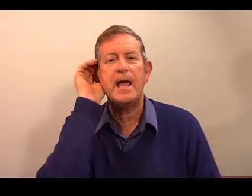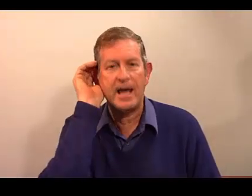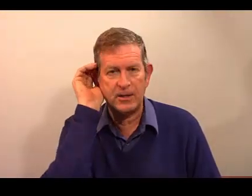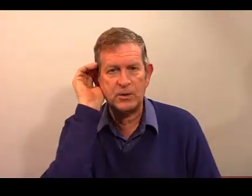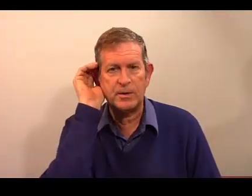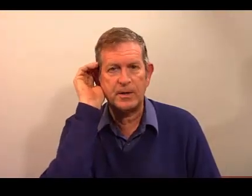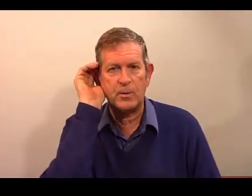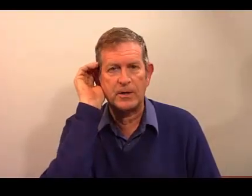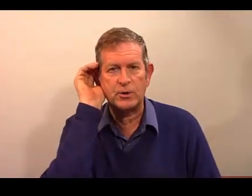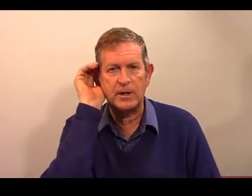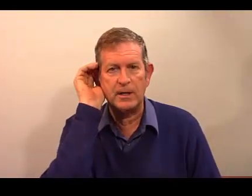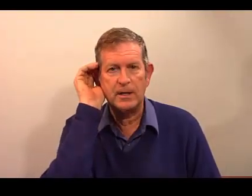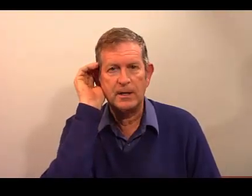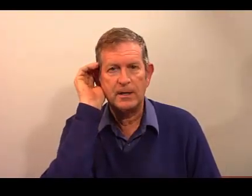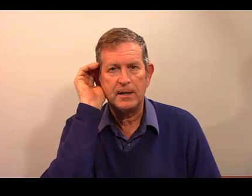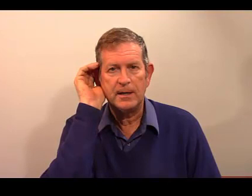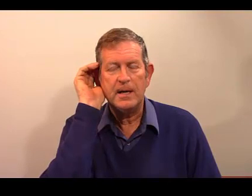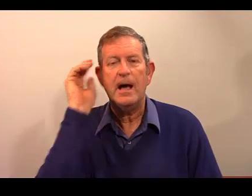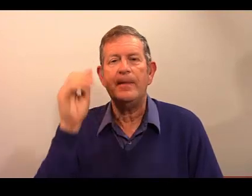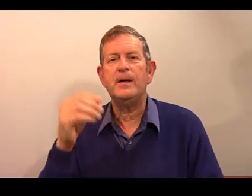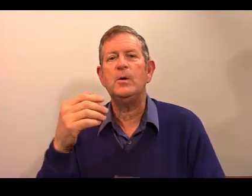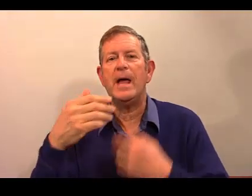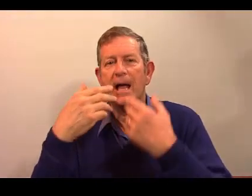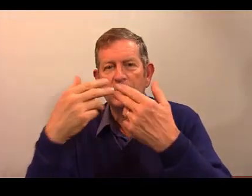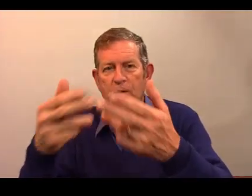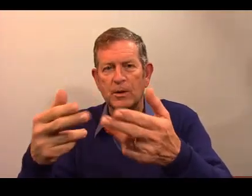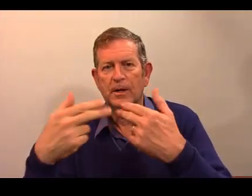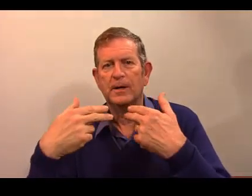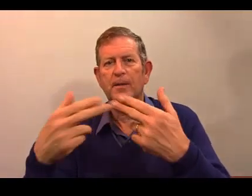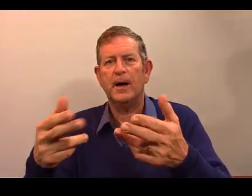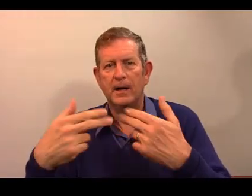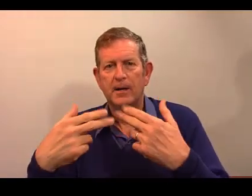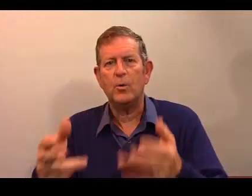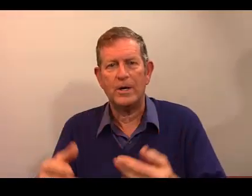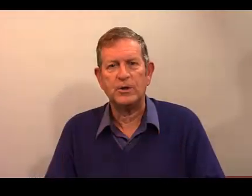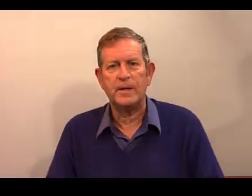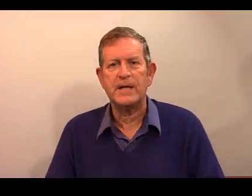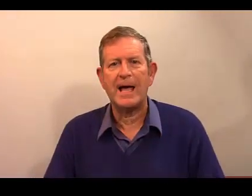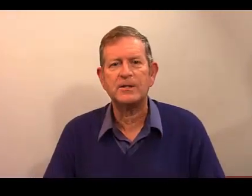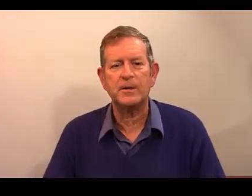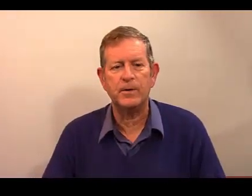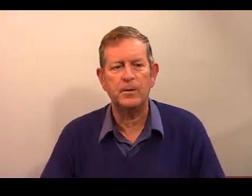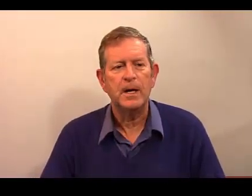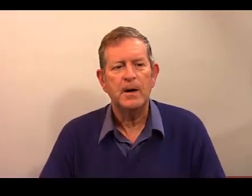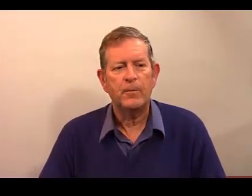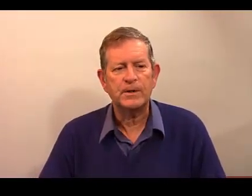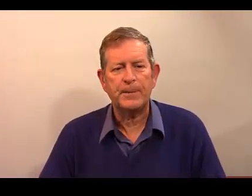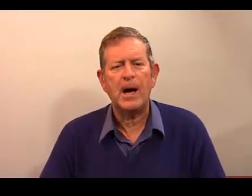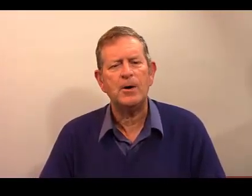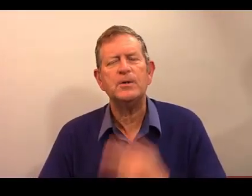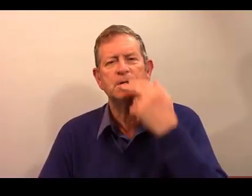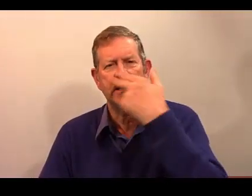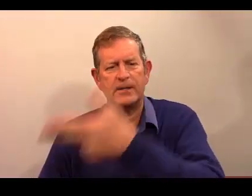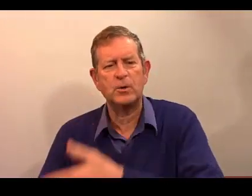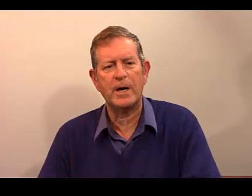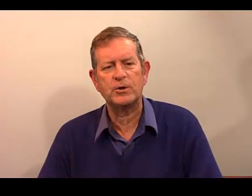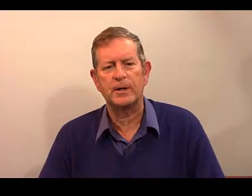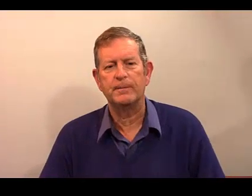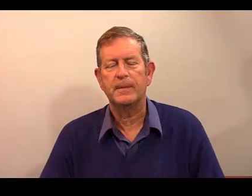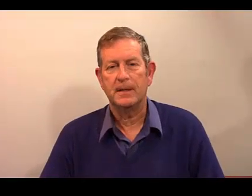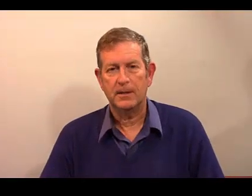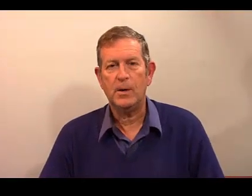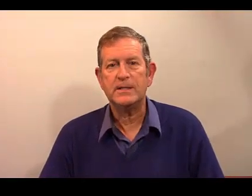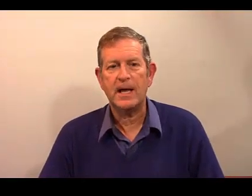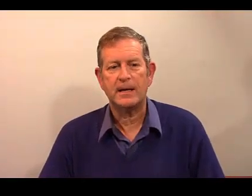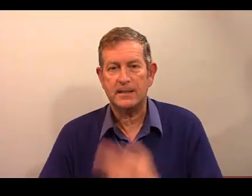listen to the answer to the question, and then you'll answer the question that's asked of you. For example, how do you say this